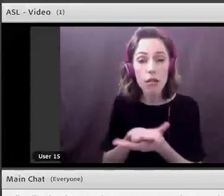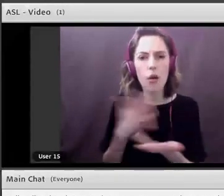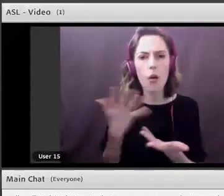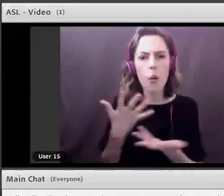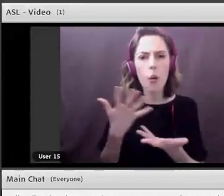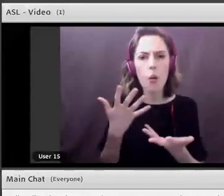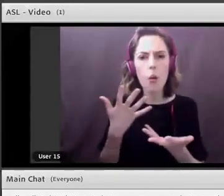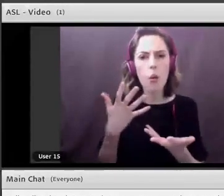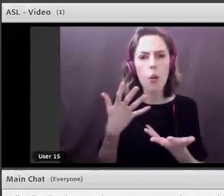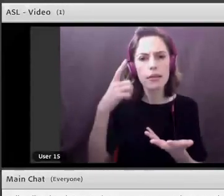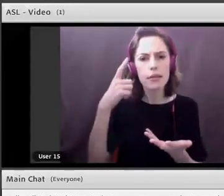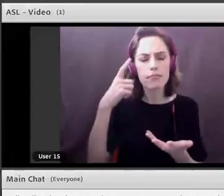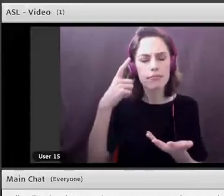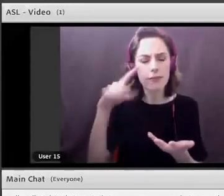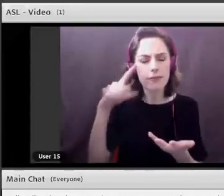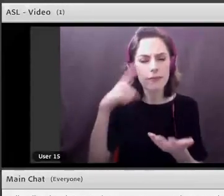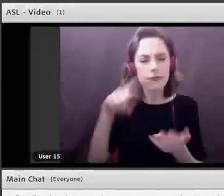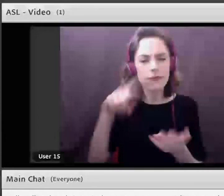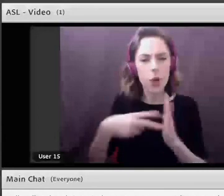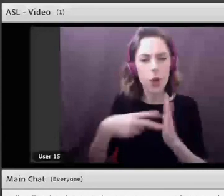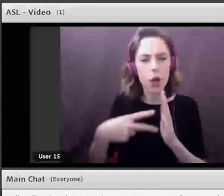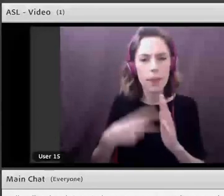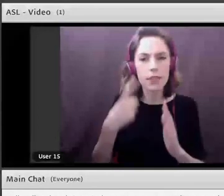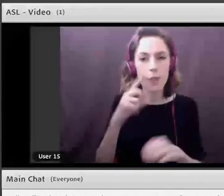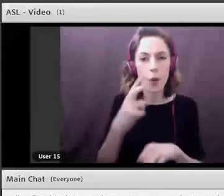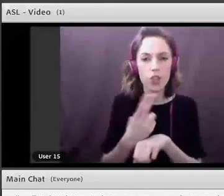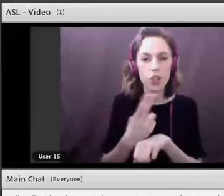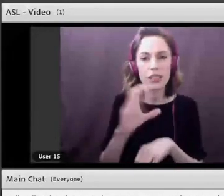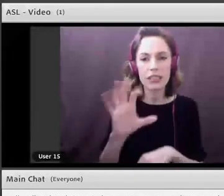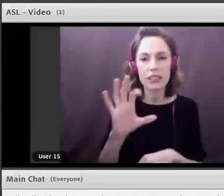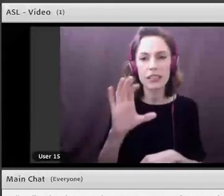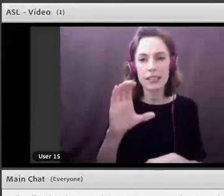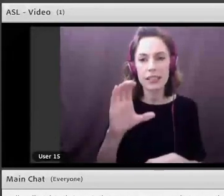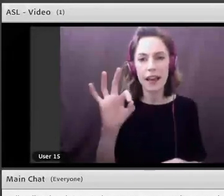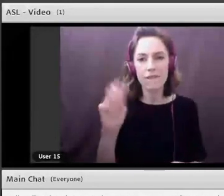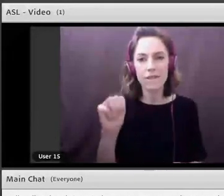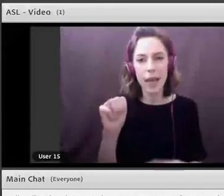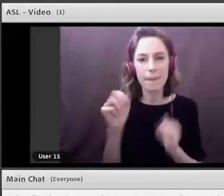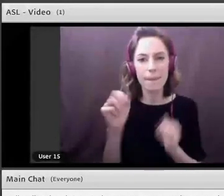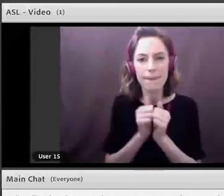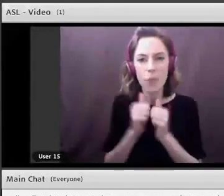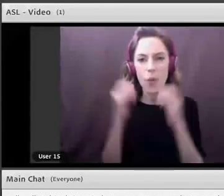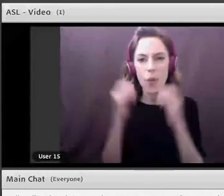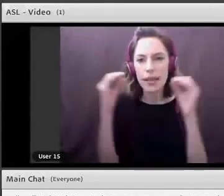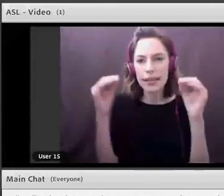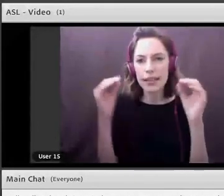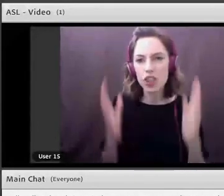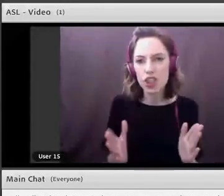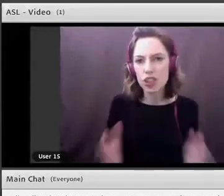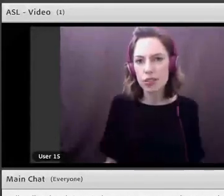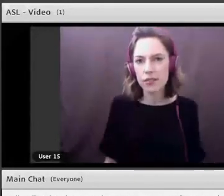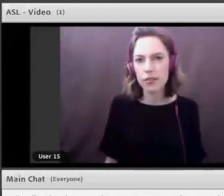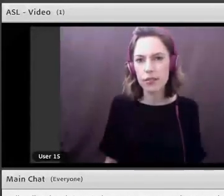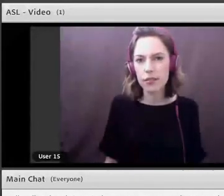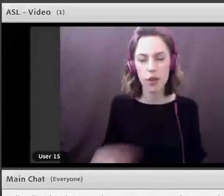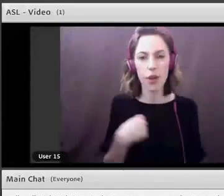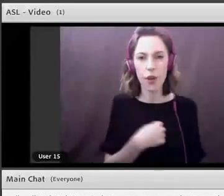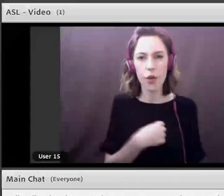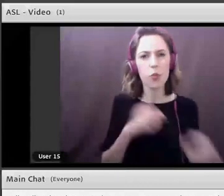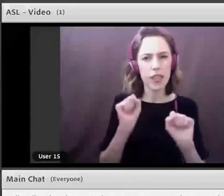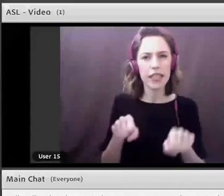teachers. Because we can, of course, use multitude of different sources to